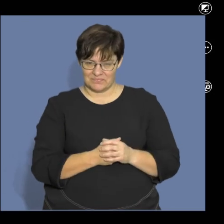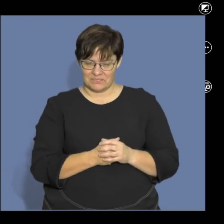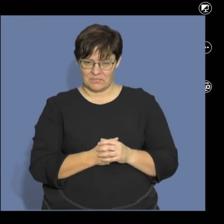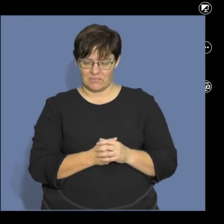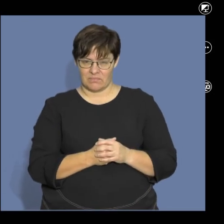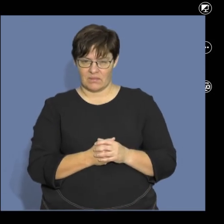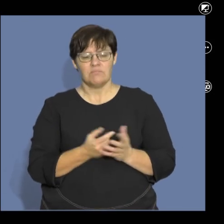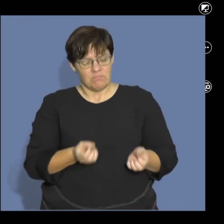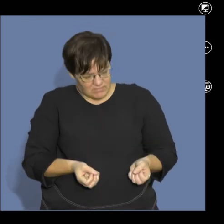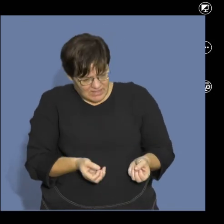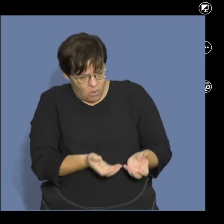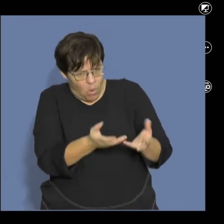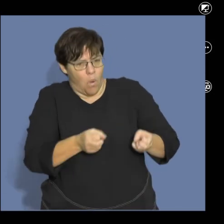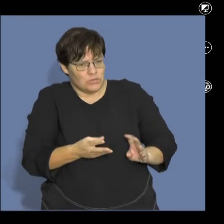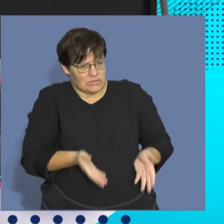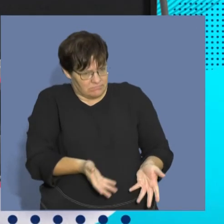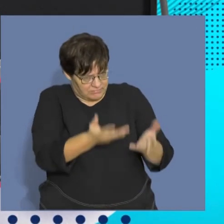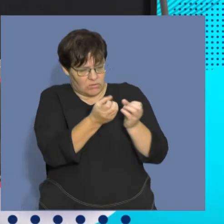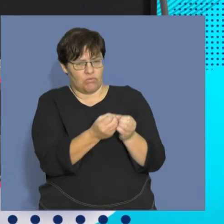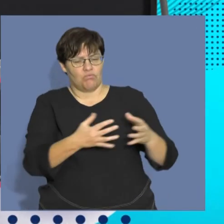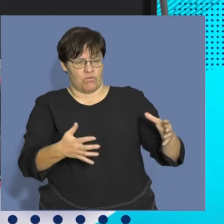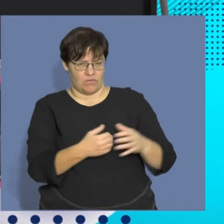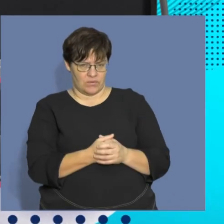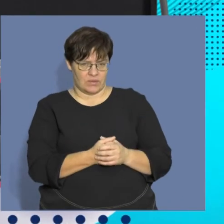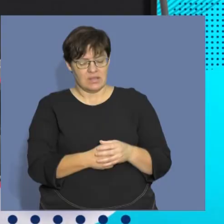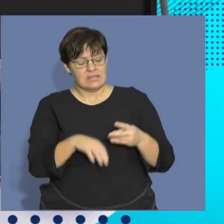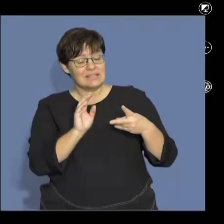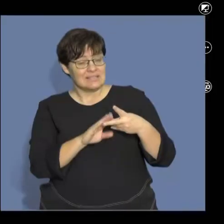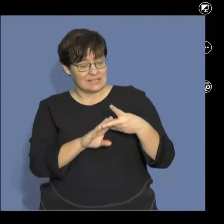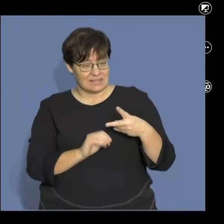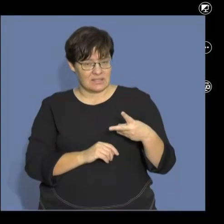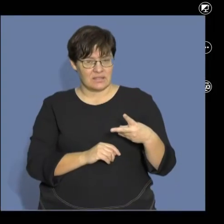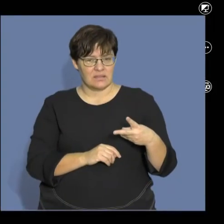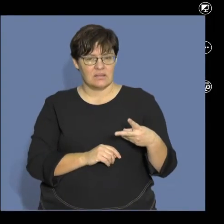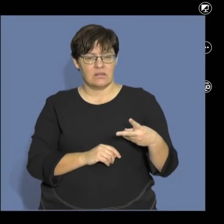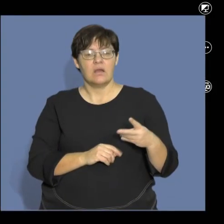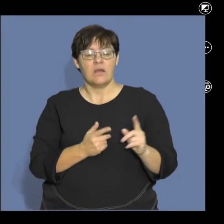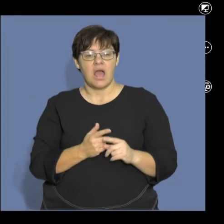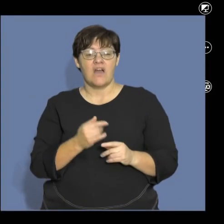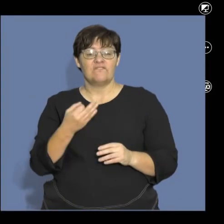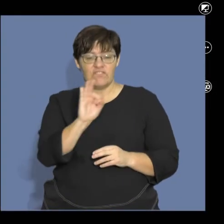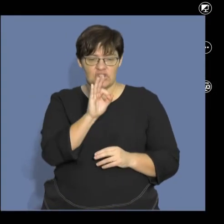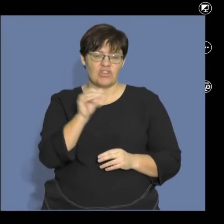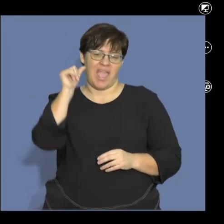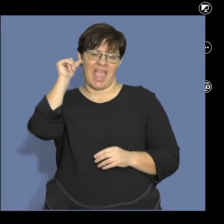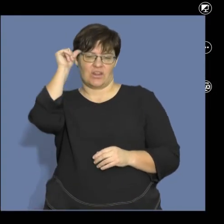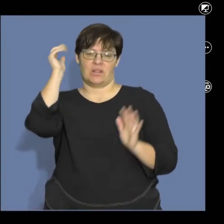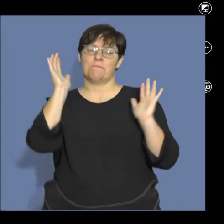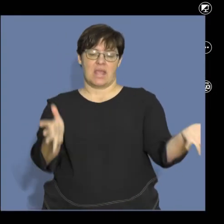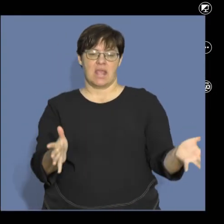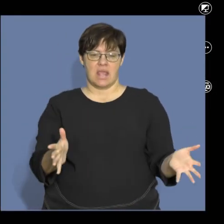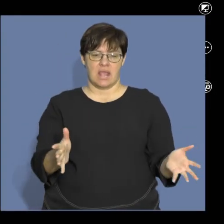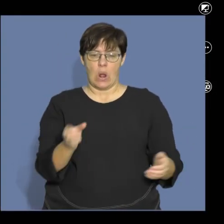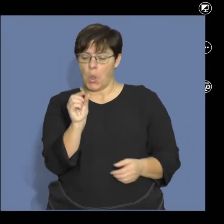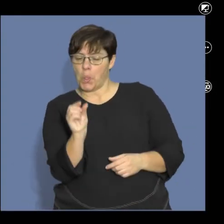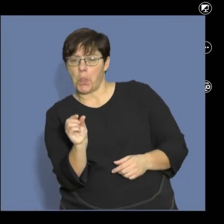in fact reproducing. We're also going to make sure that we only catch very